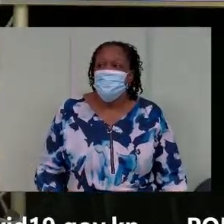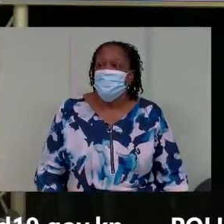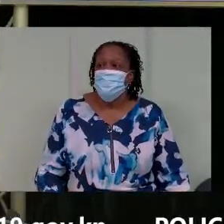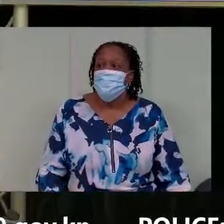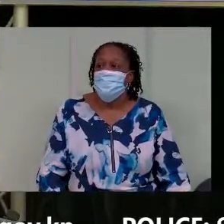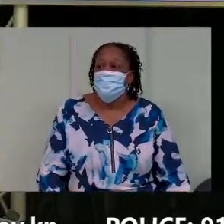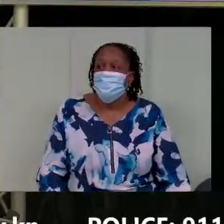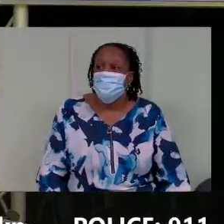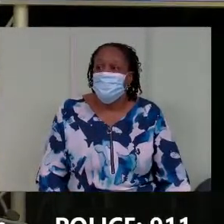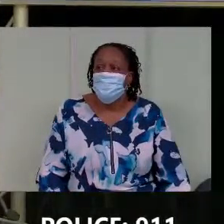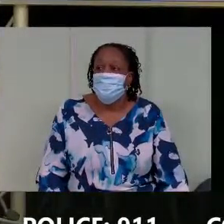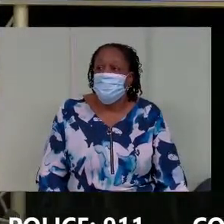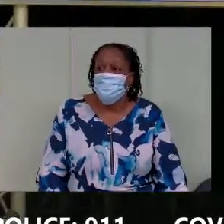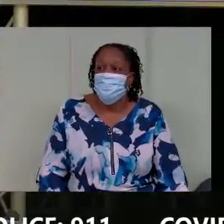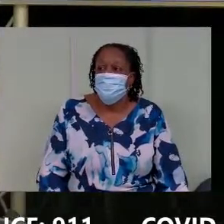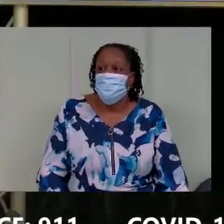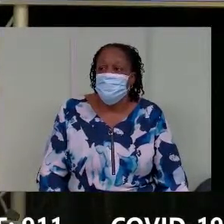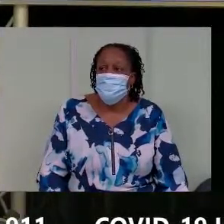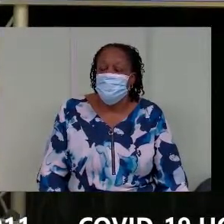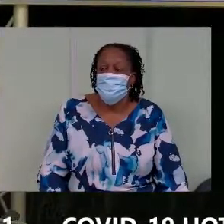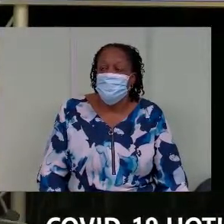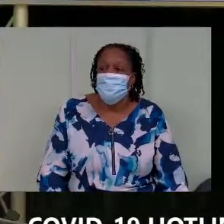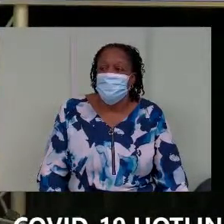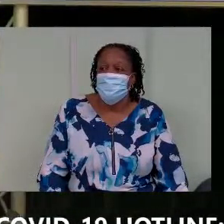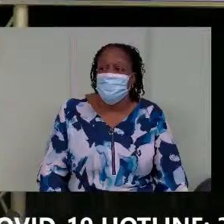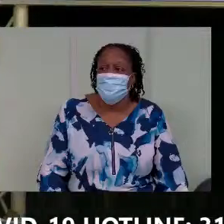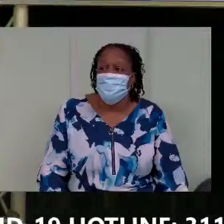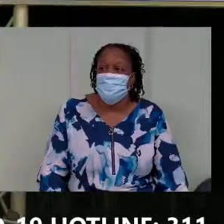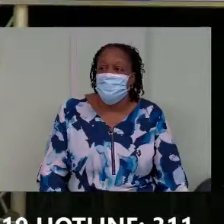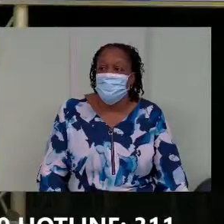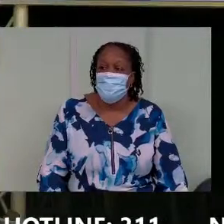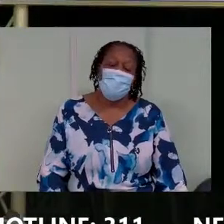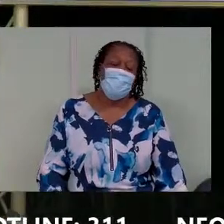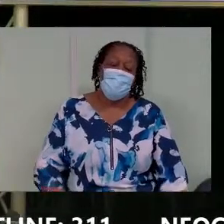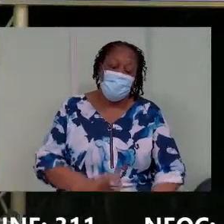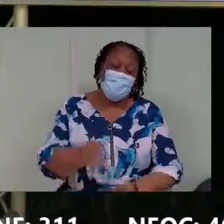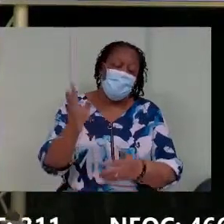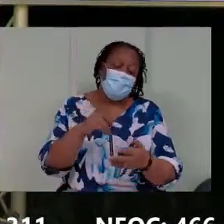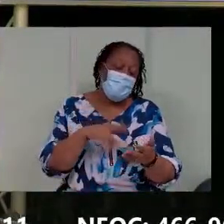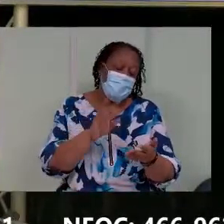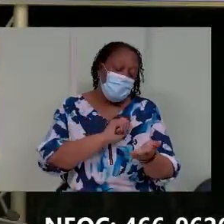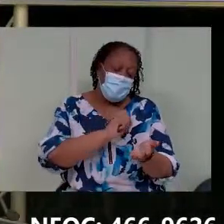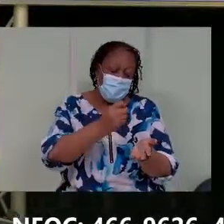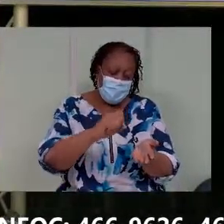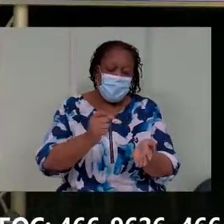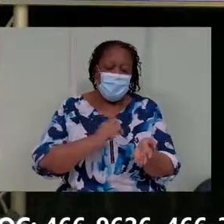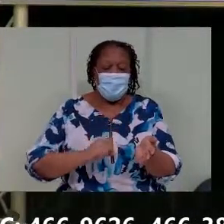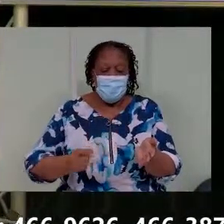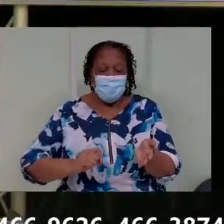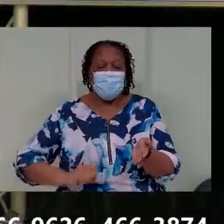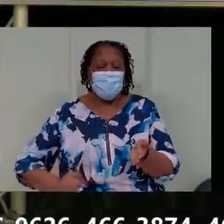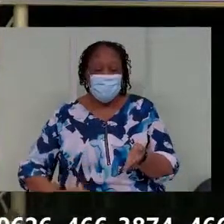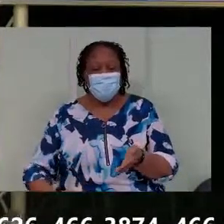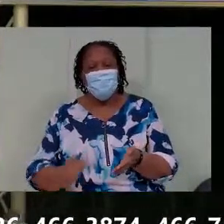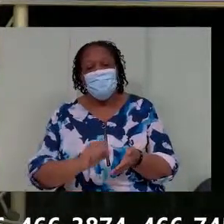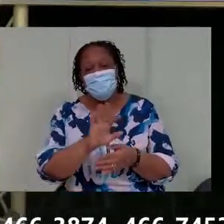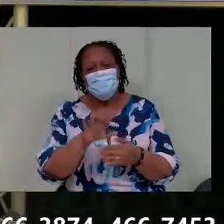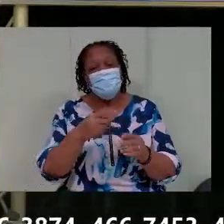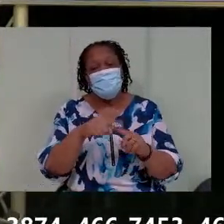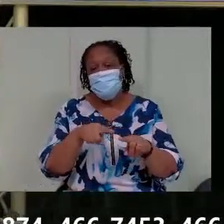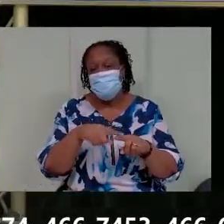so, as we draft and develop the protocols for reopening our